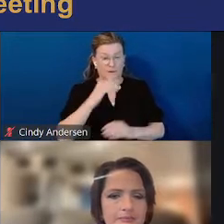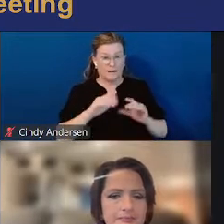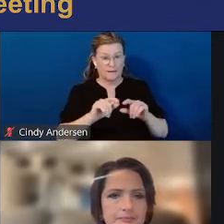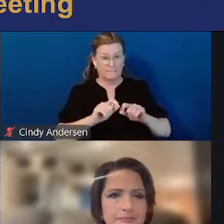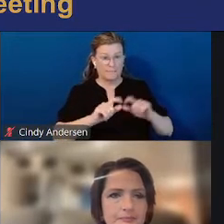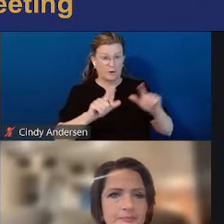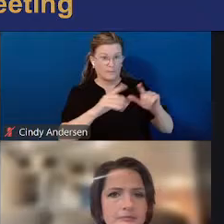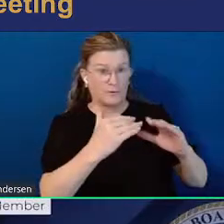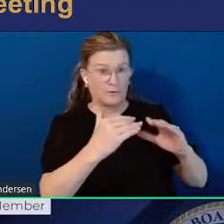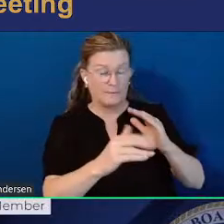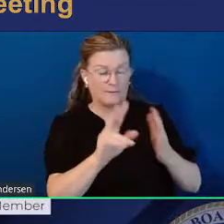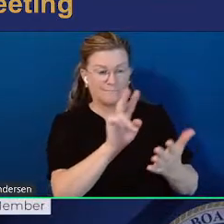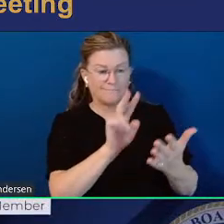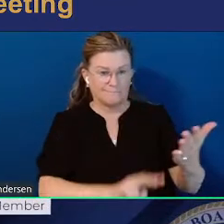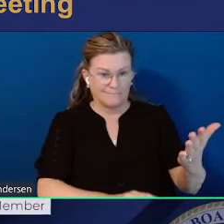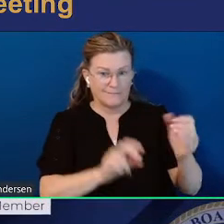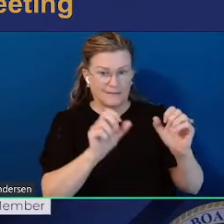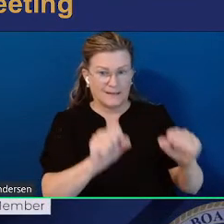you can look through it. But